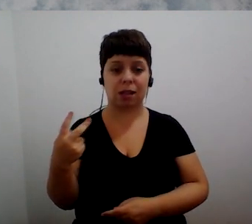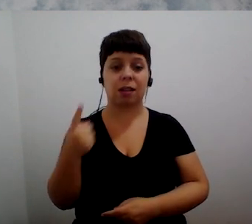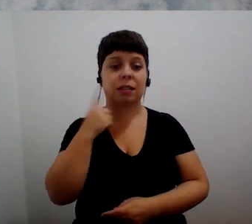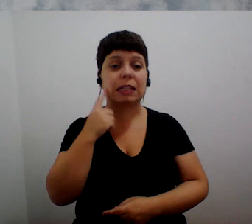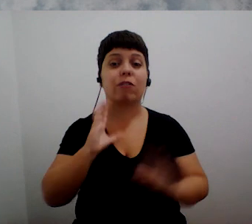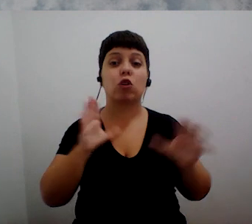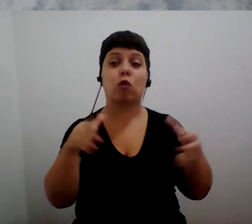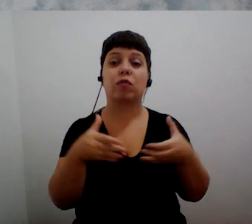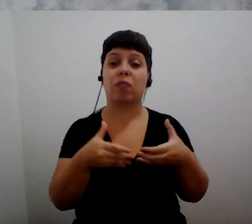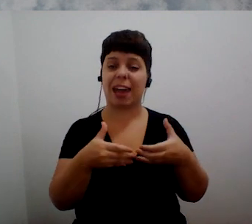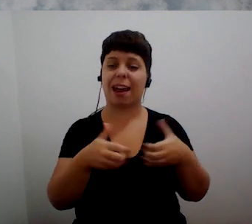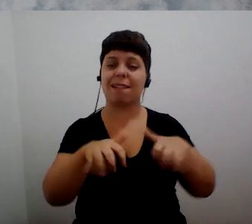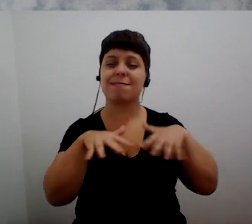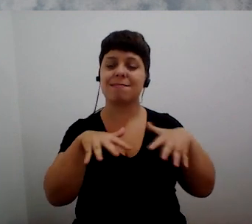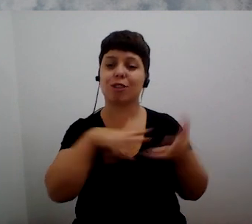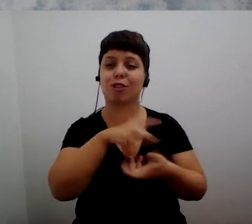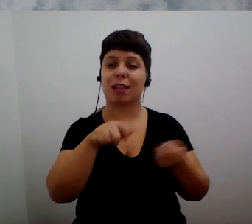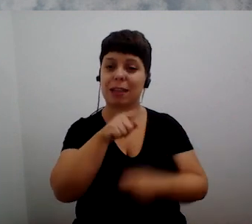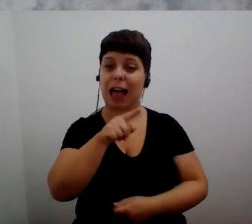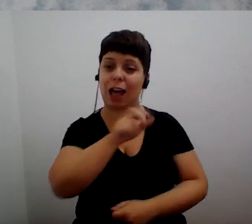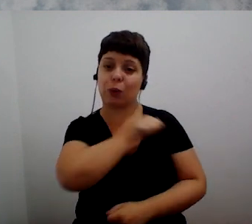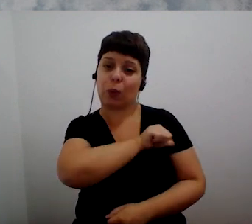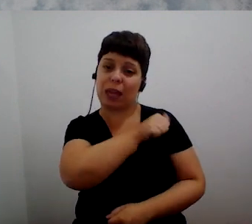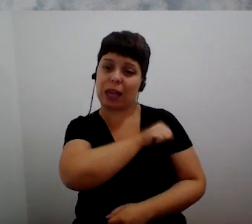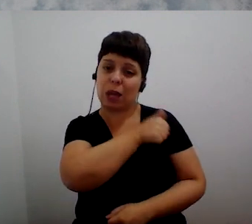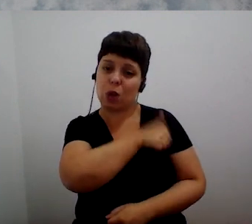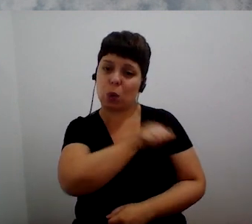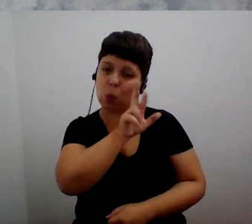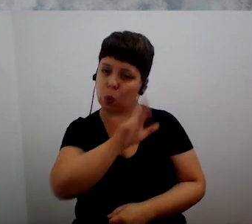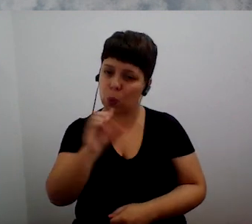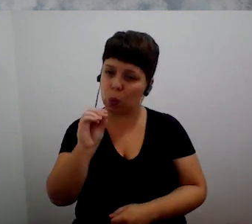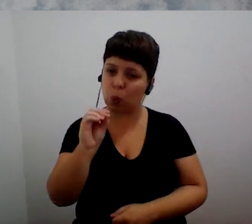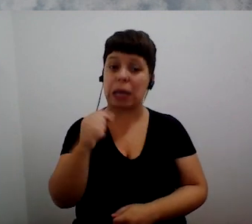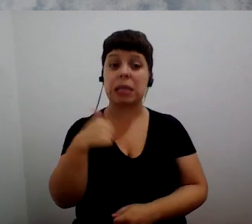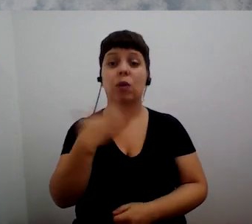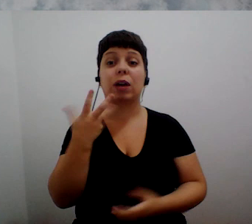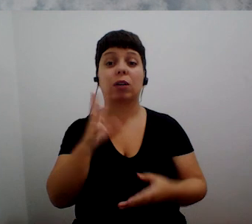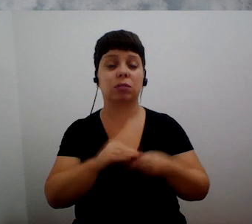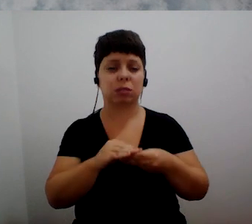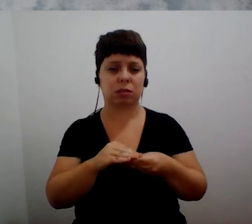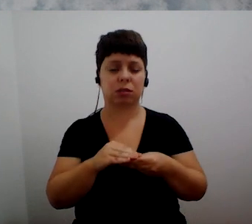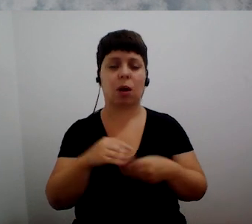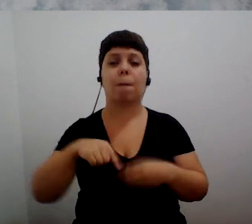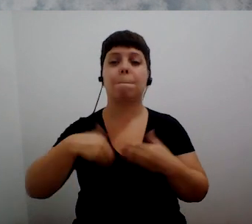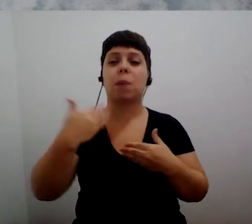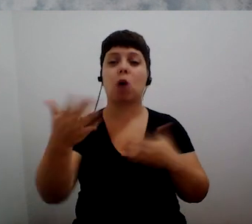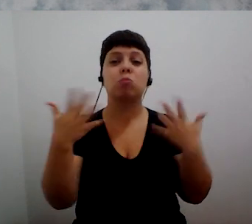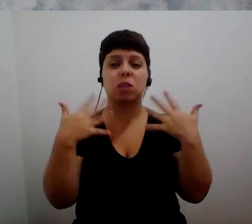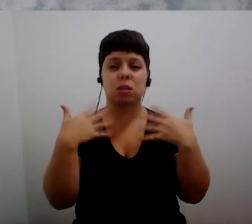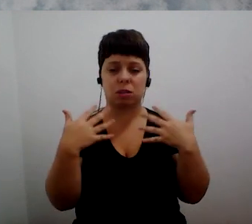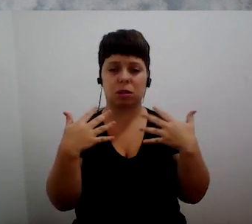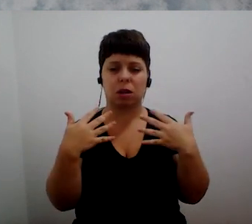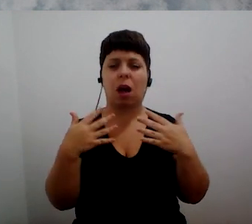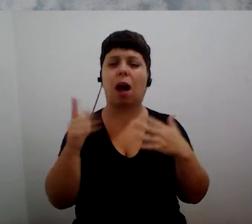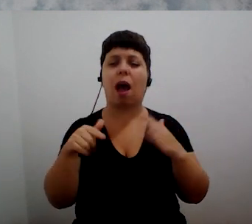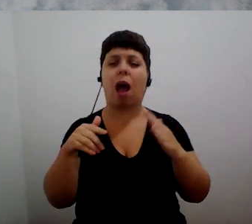like to conclude by saying that next summer, 1st to 3rd of June, Sweden will